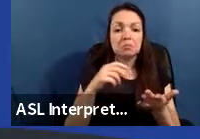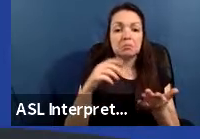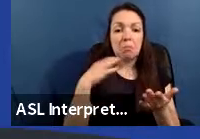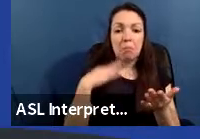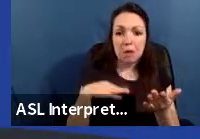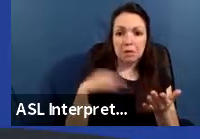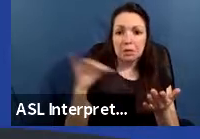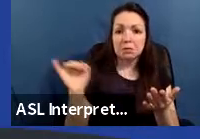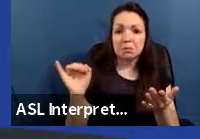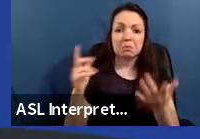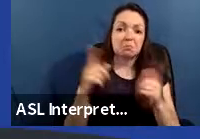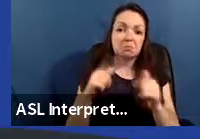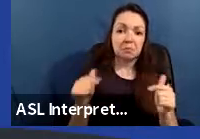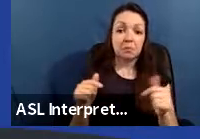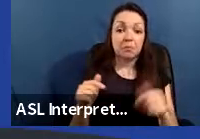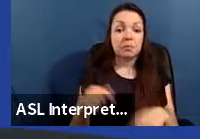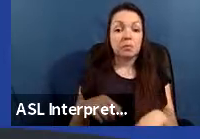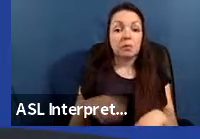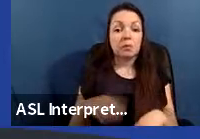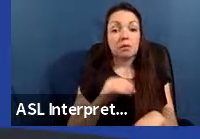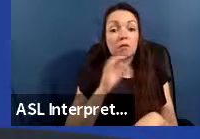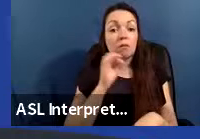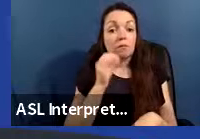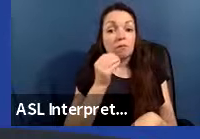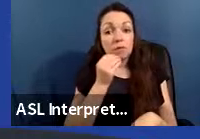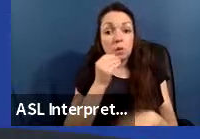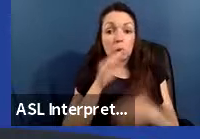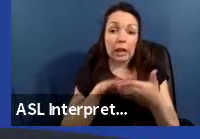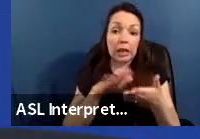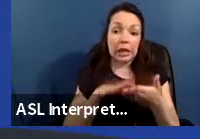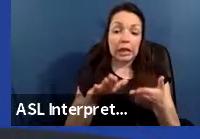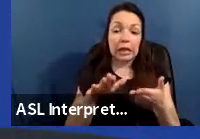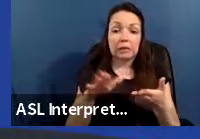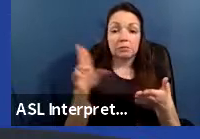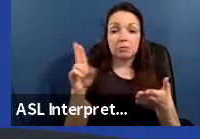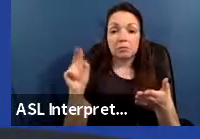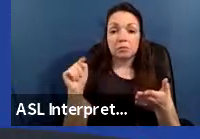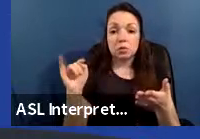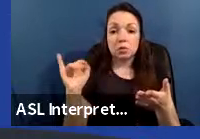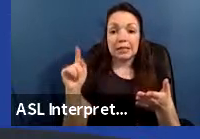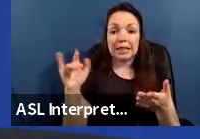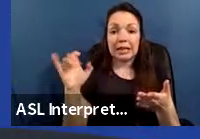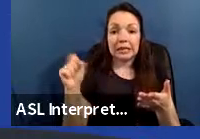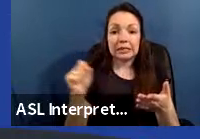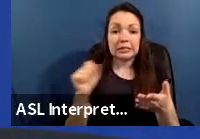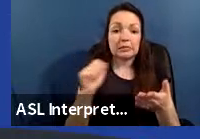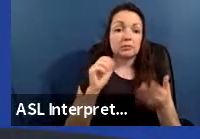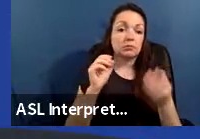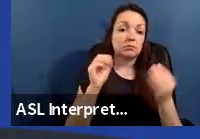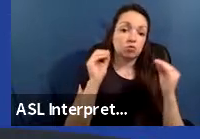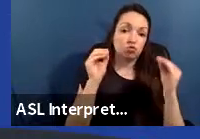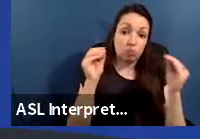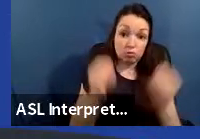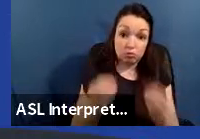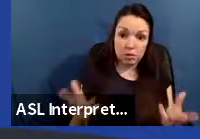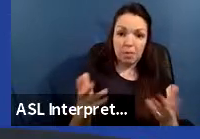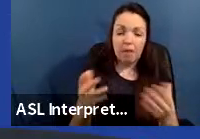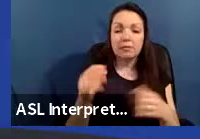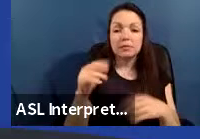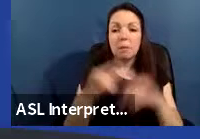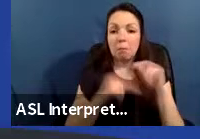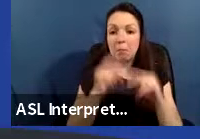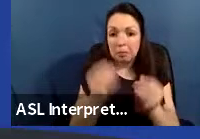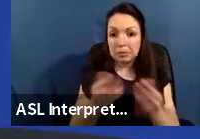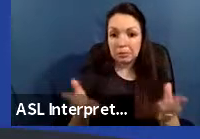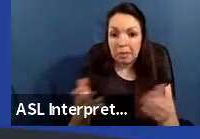non-personnel costs such as food, cleaning, utilities, instructional supplies, building supplies, and software.